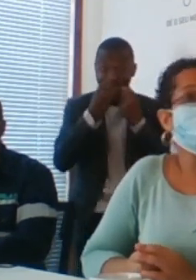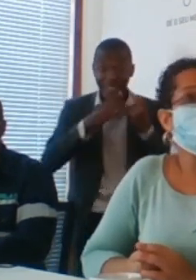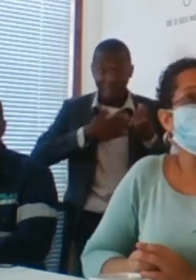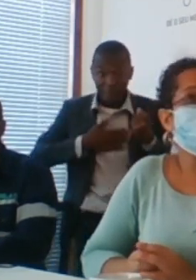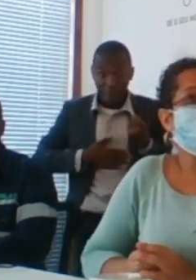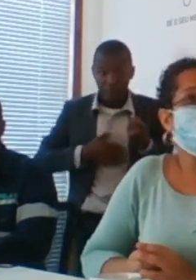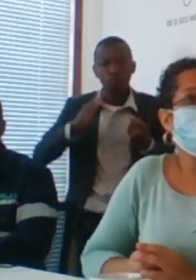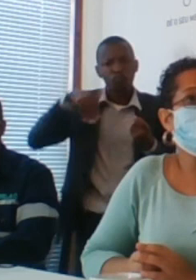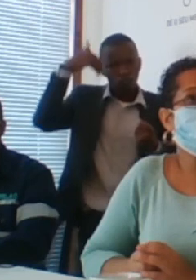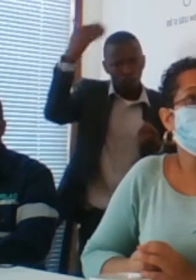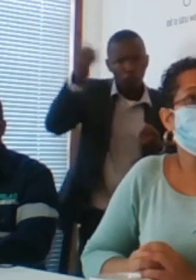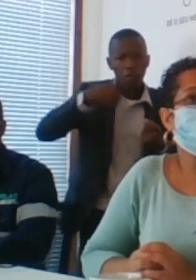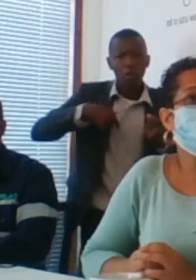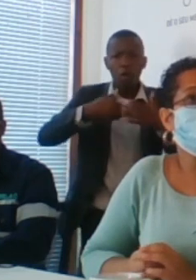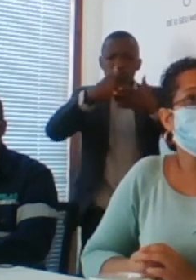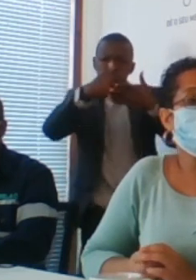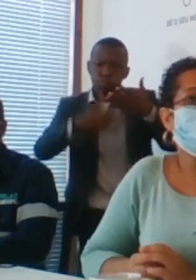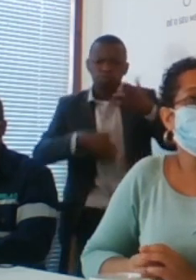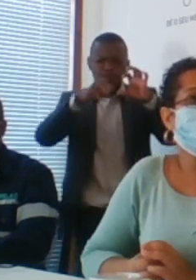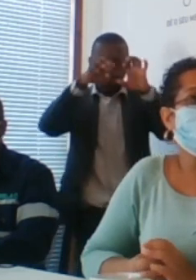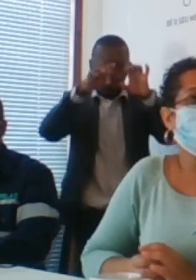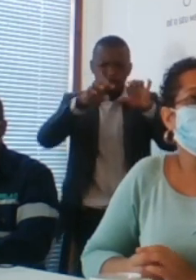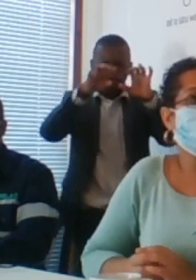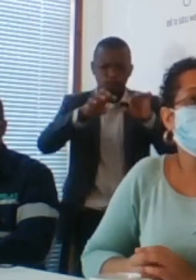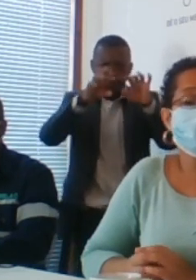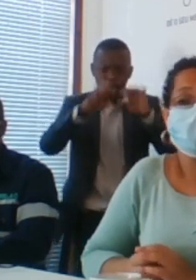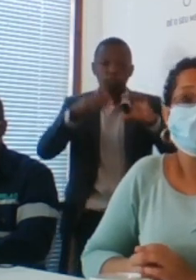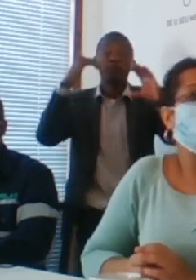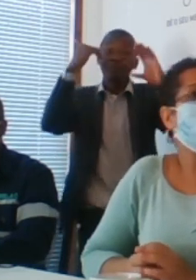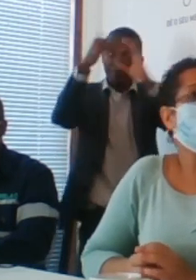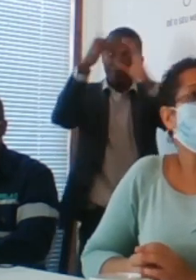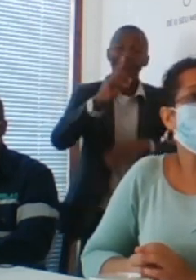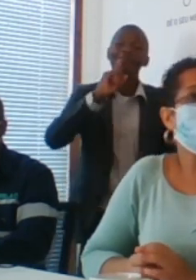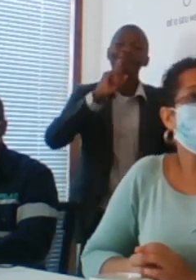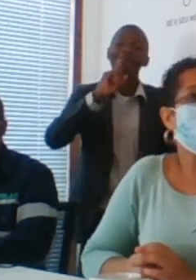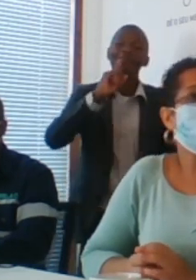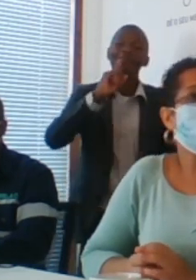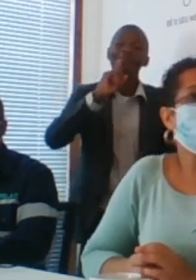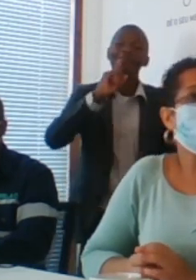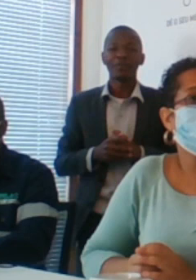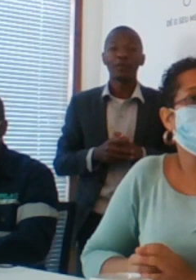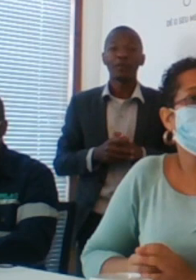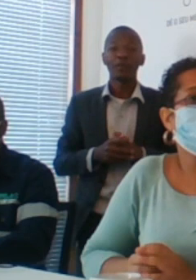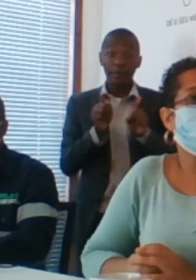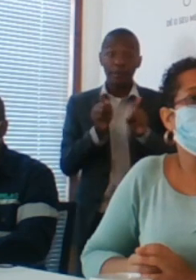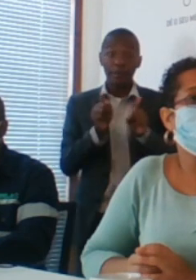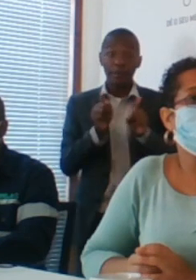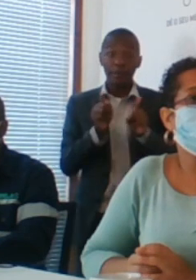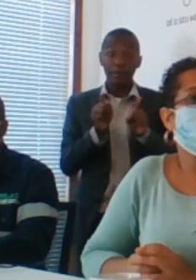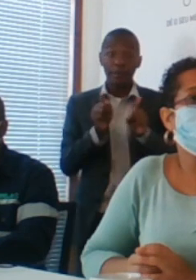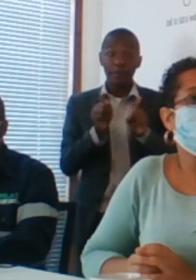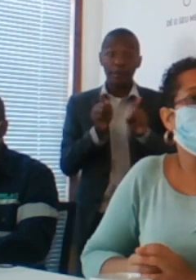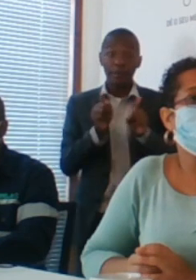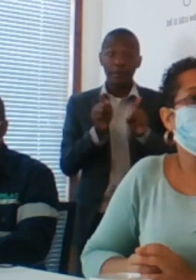or trying to get your contact. If you can give us your contact details and email address, we are going to be able to send